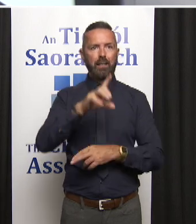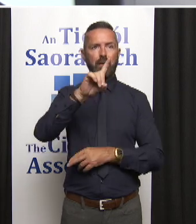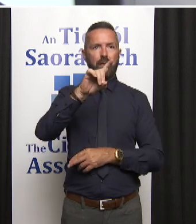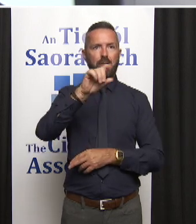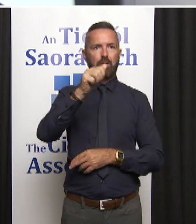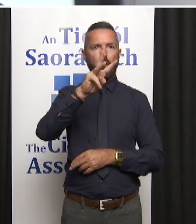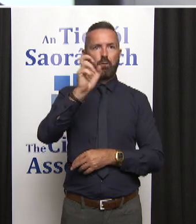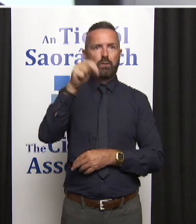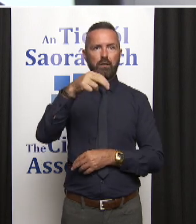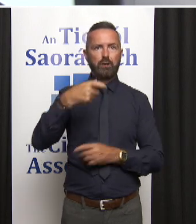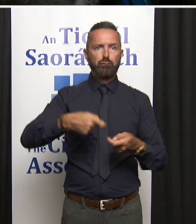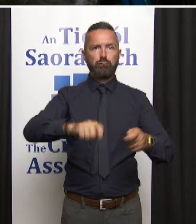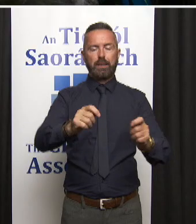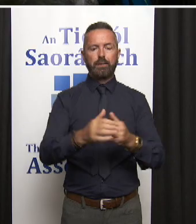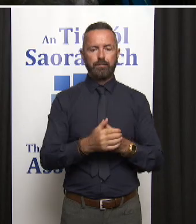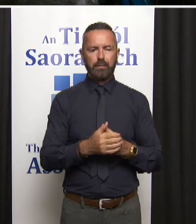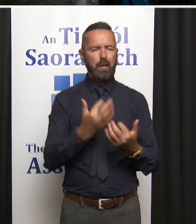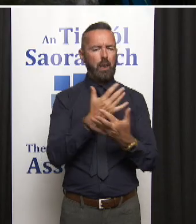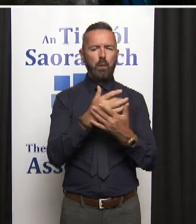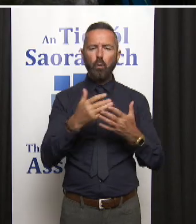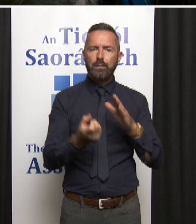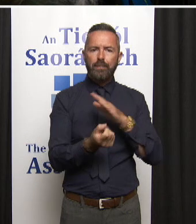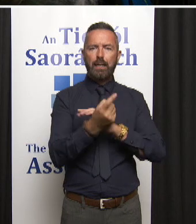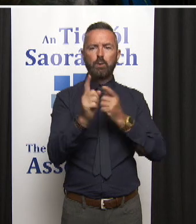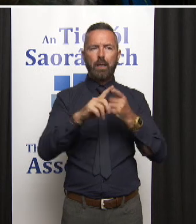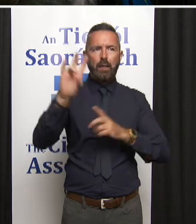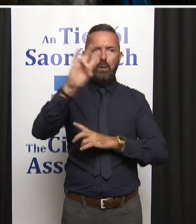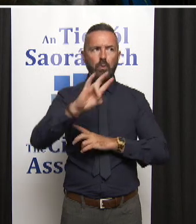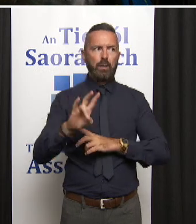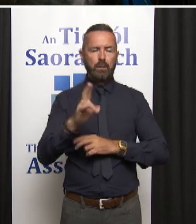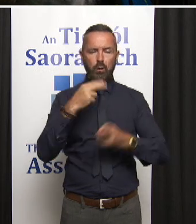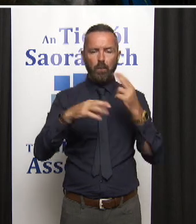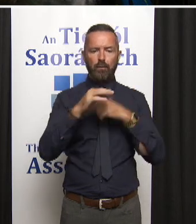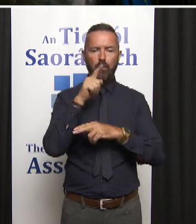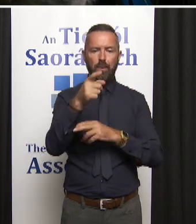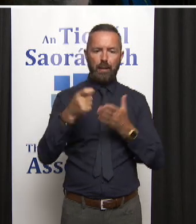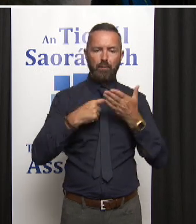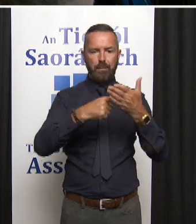civic infrastructure. But there's lots of issues and questions that arise from that suggestion.